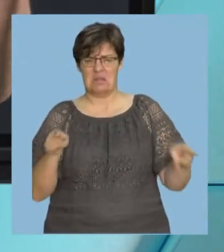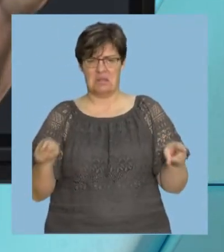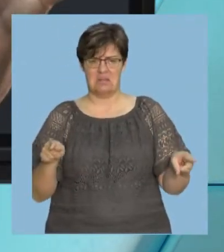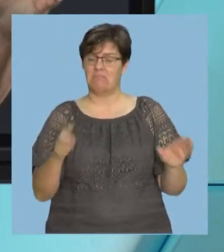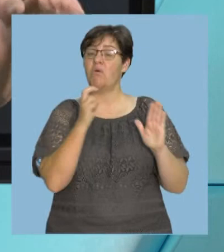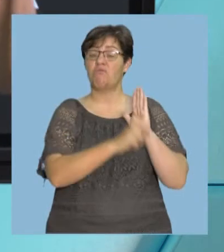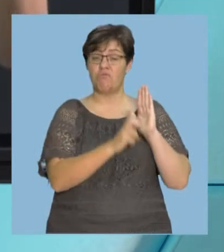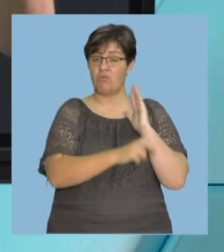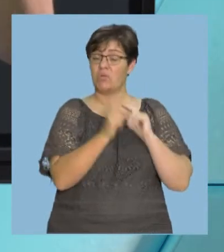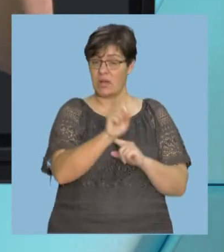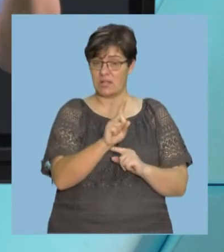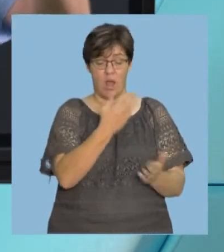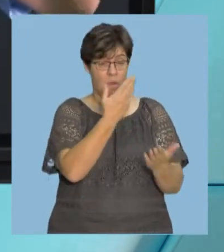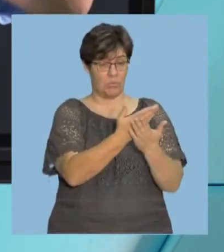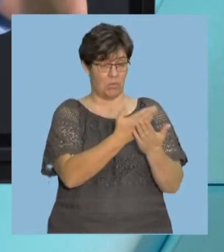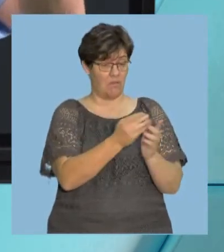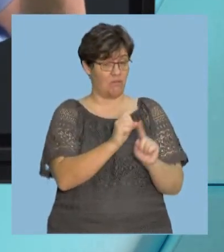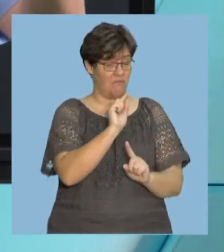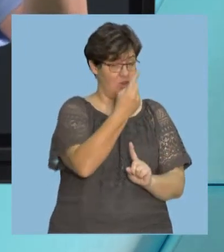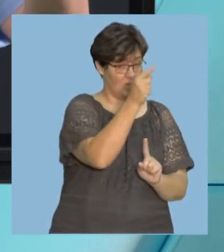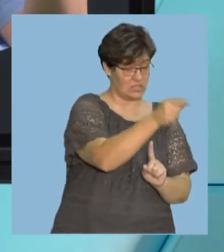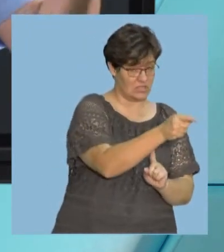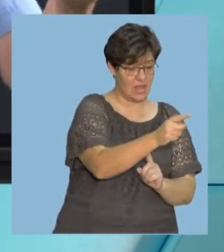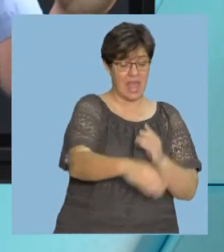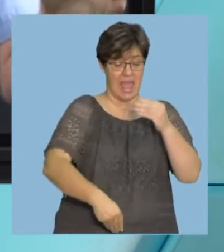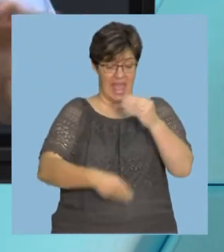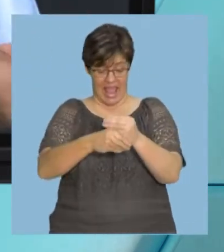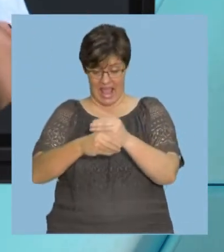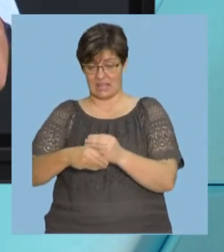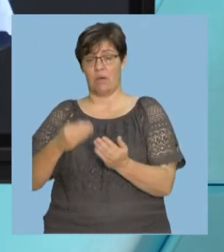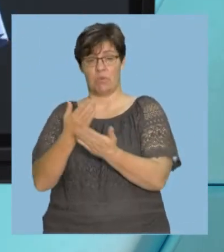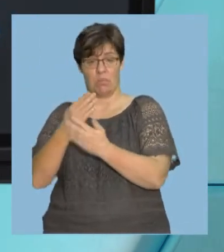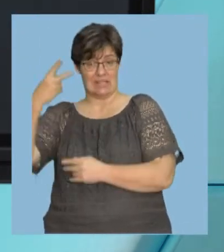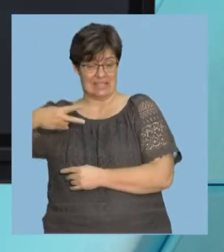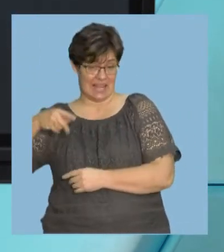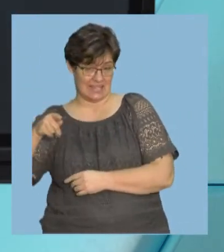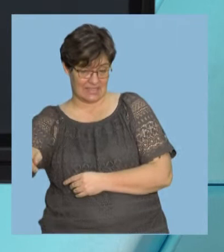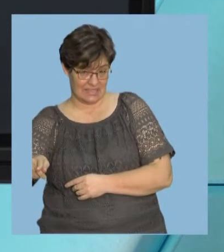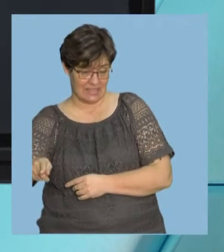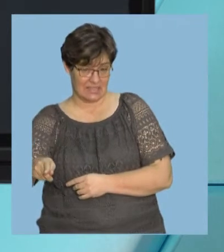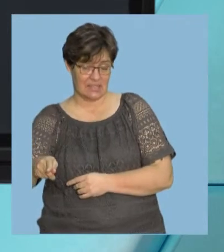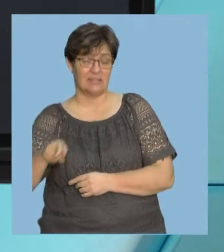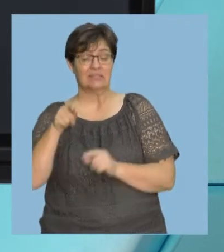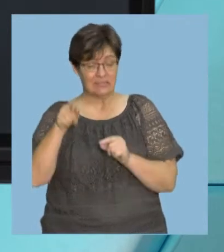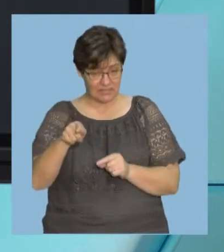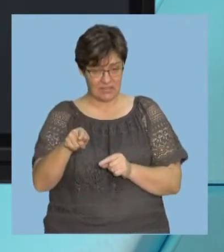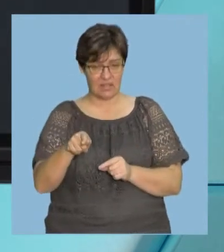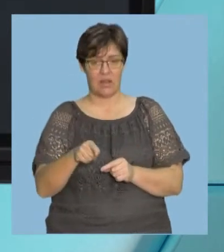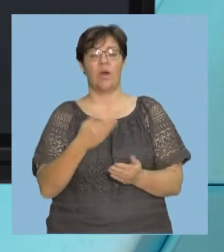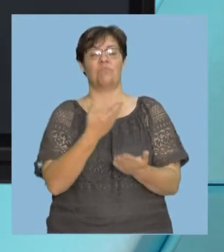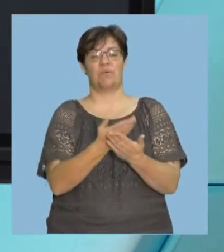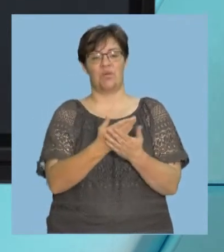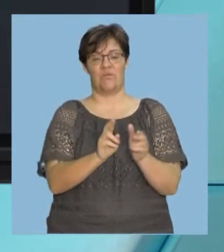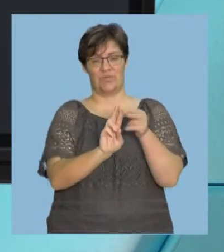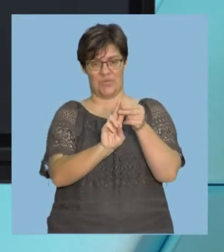the rule is we can take the probability of the first one plus the probability of the second one, and that